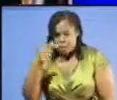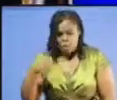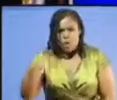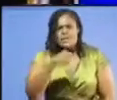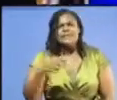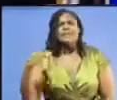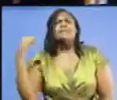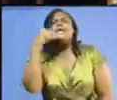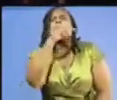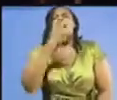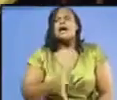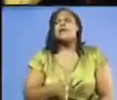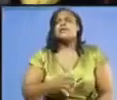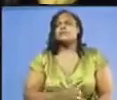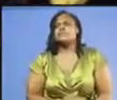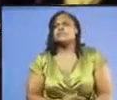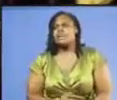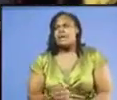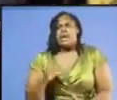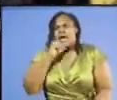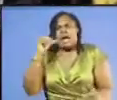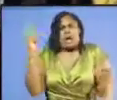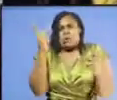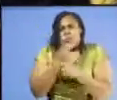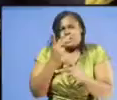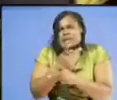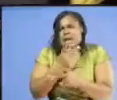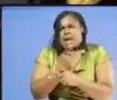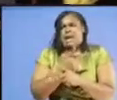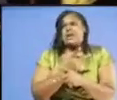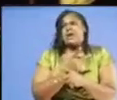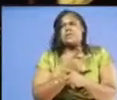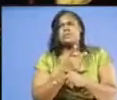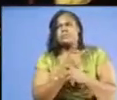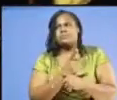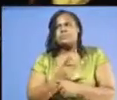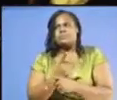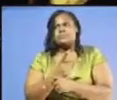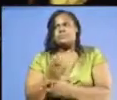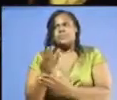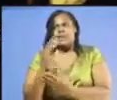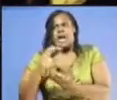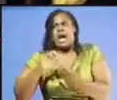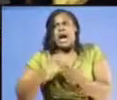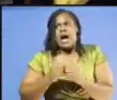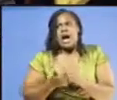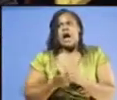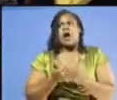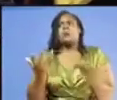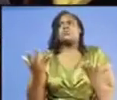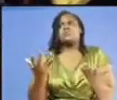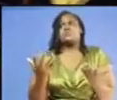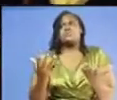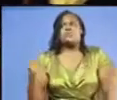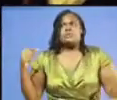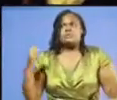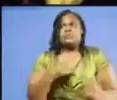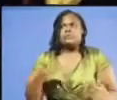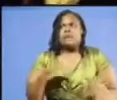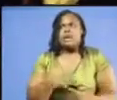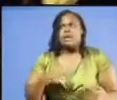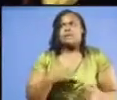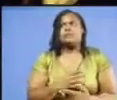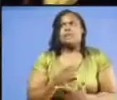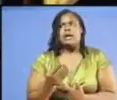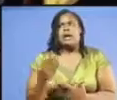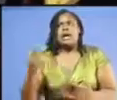liar. I don't care how broken up you are. I don't care how intense the pain is. I